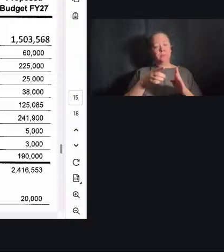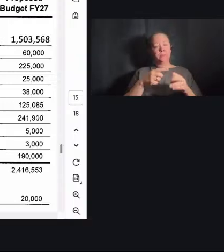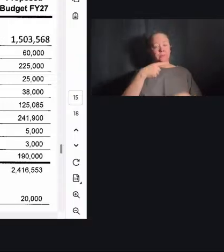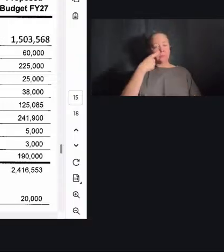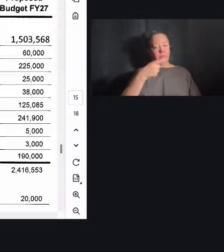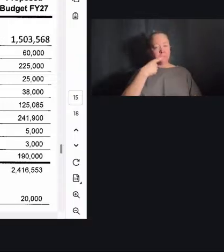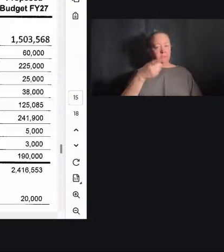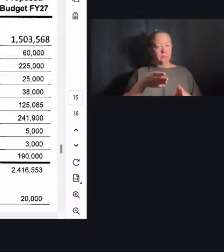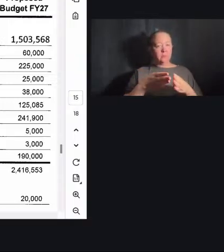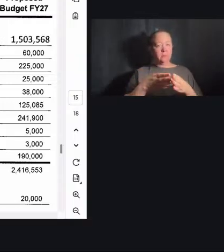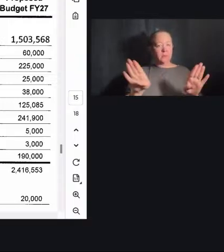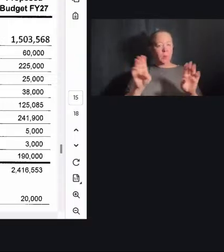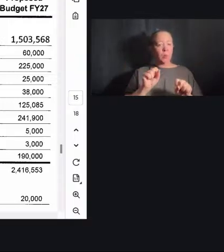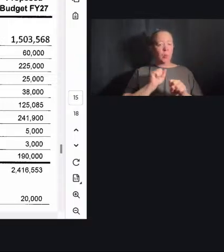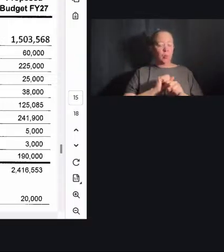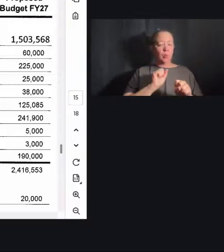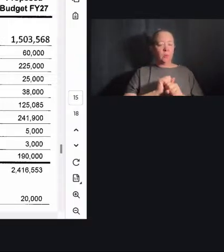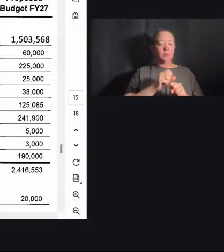employees versus exempt employees,